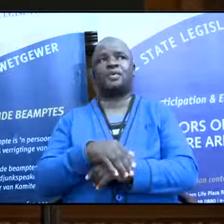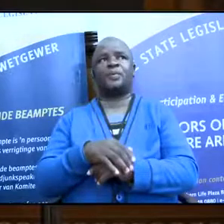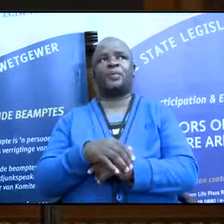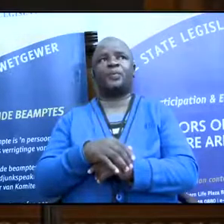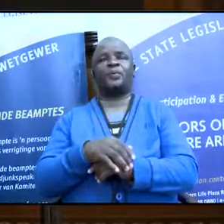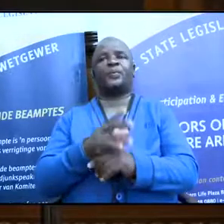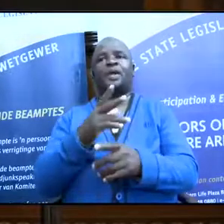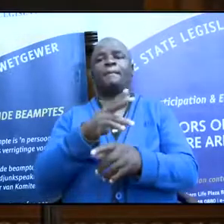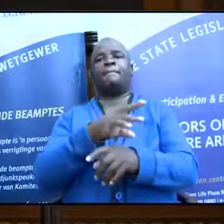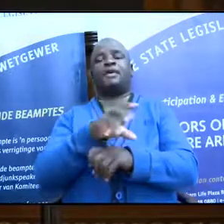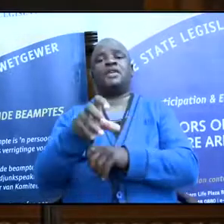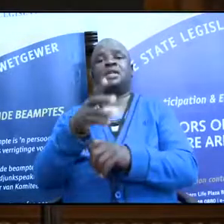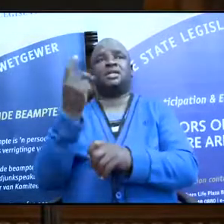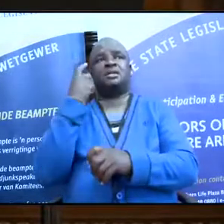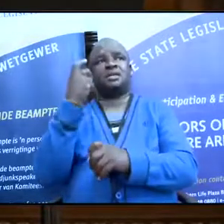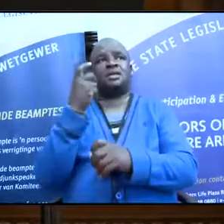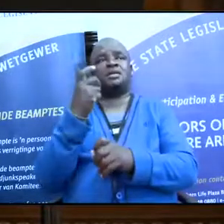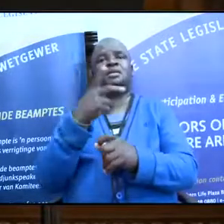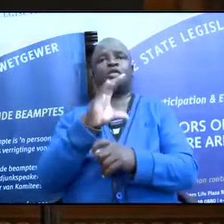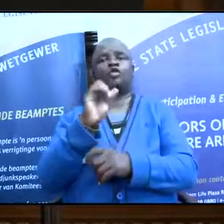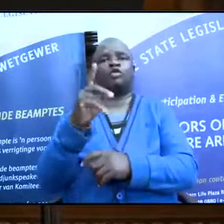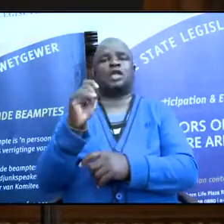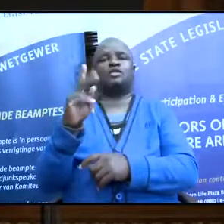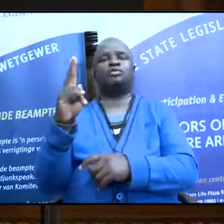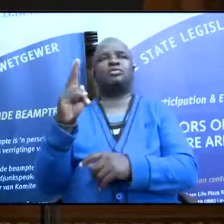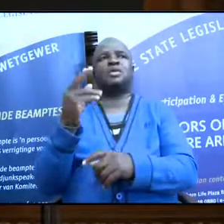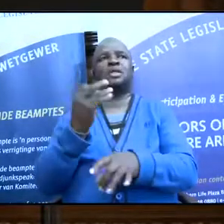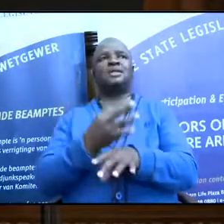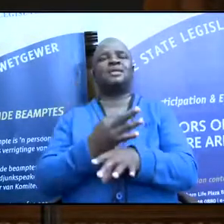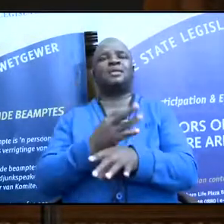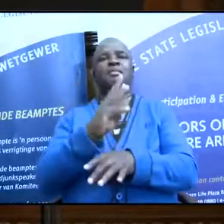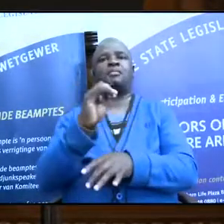the provincial secretary of kosadu